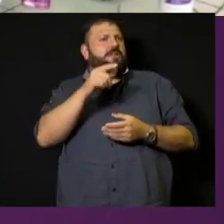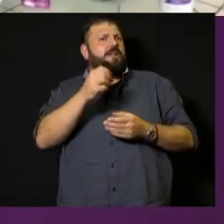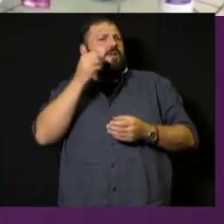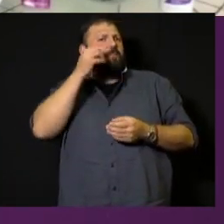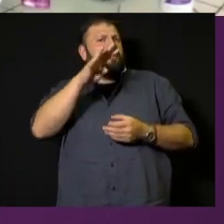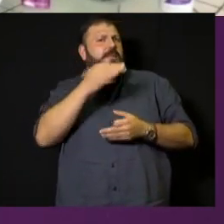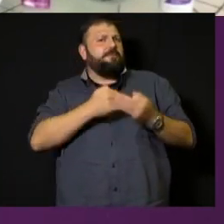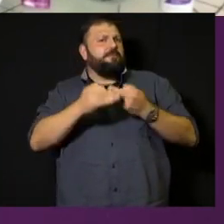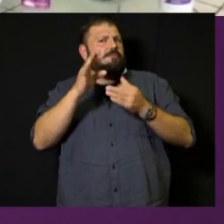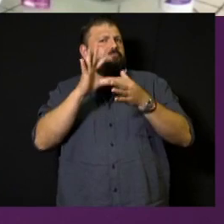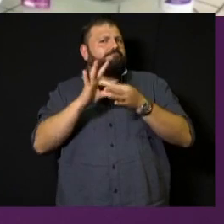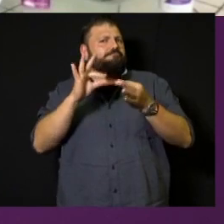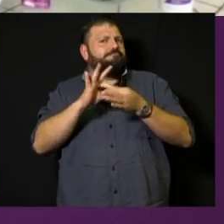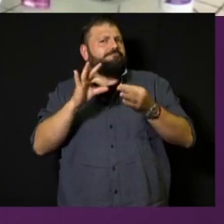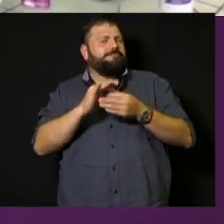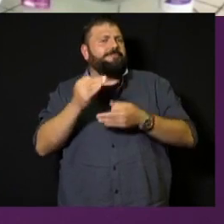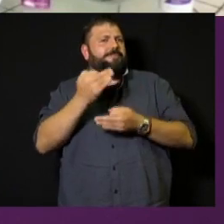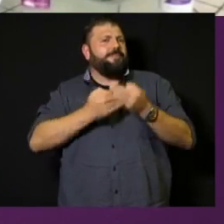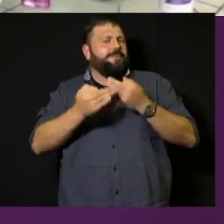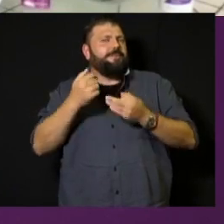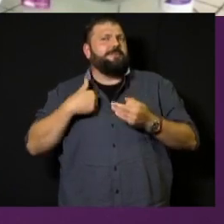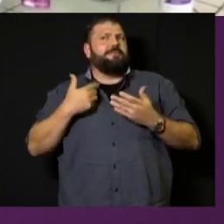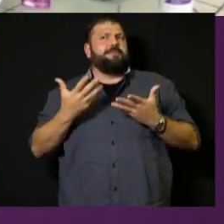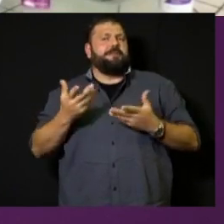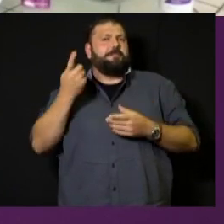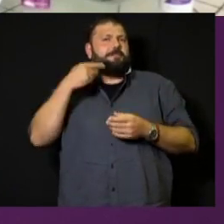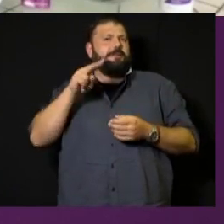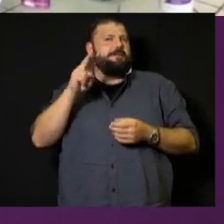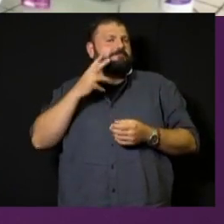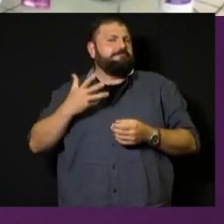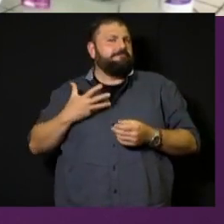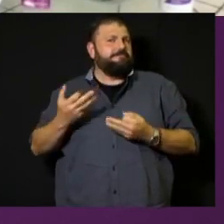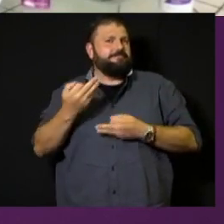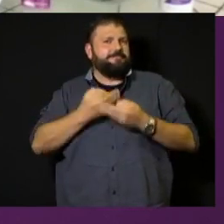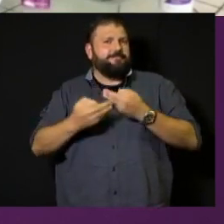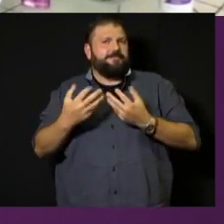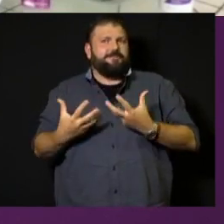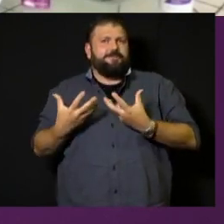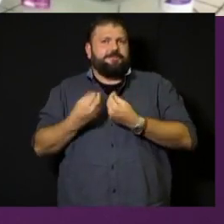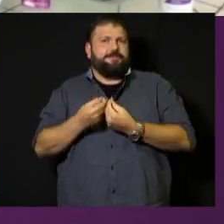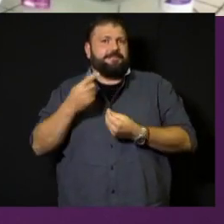first I didn't know. I wasn't aware of where I got,